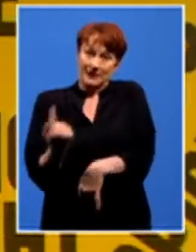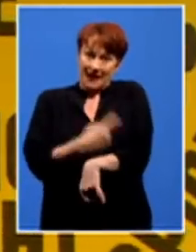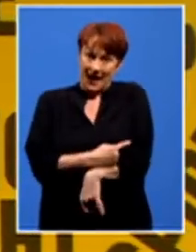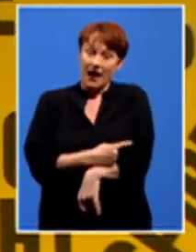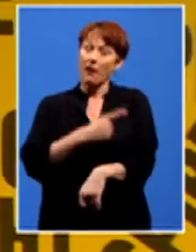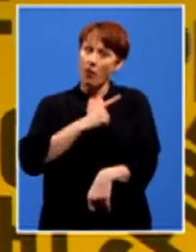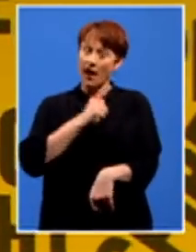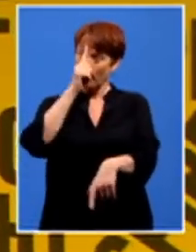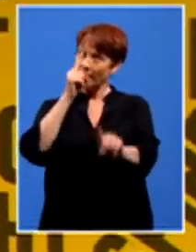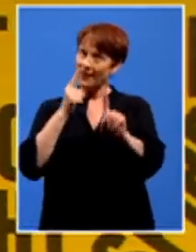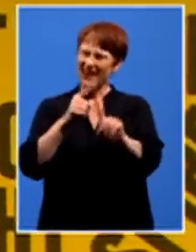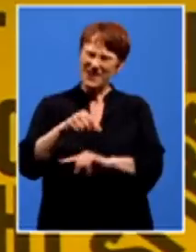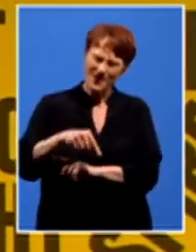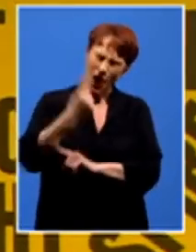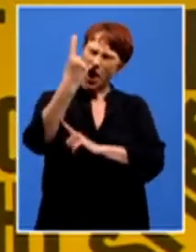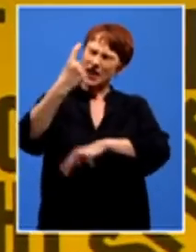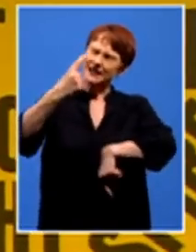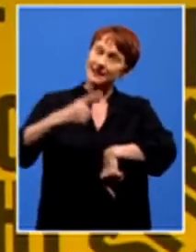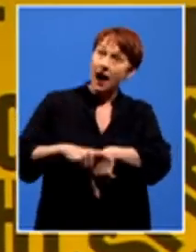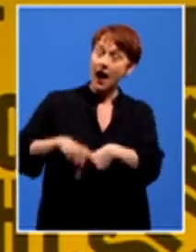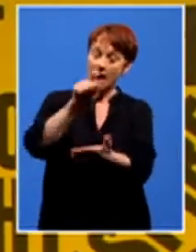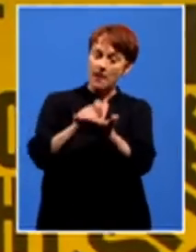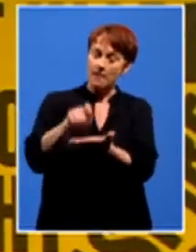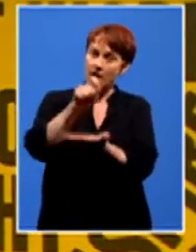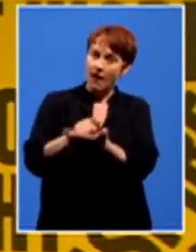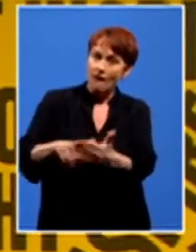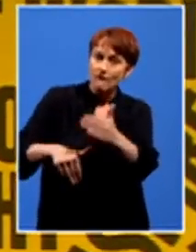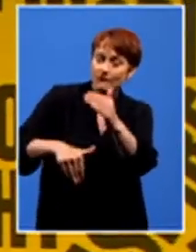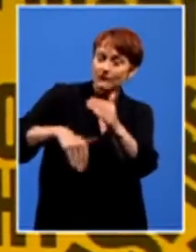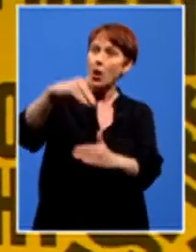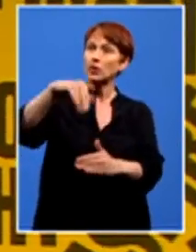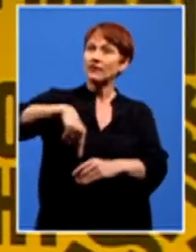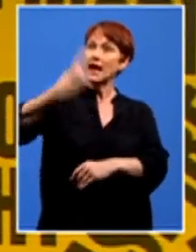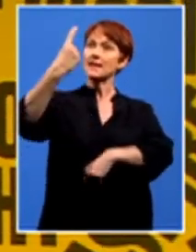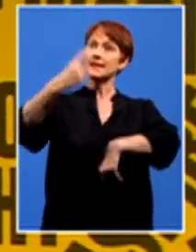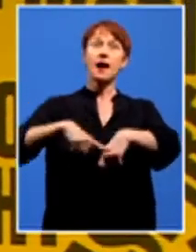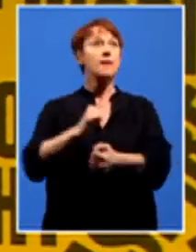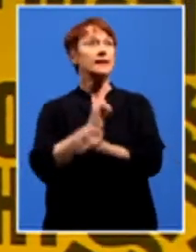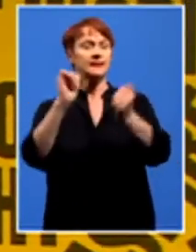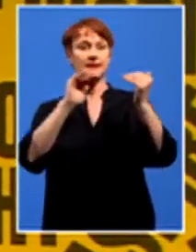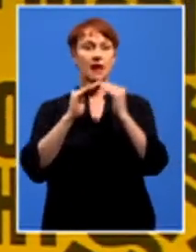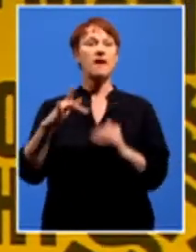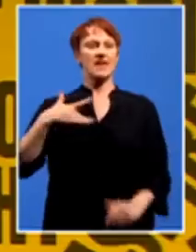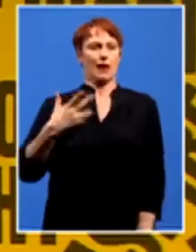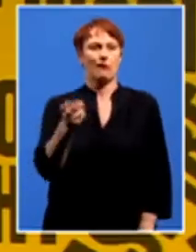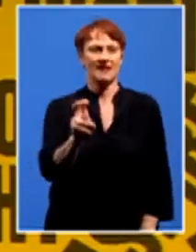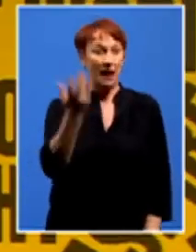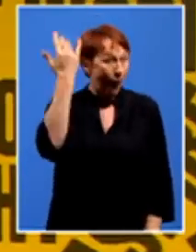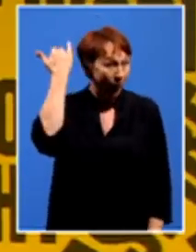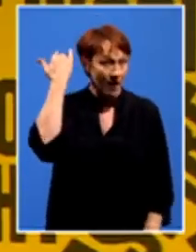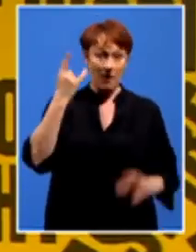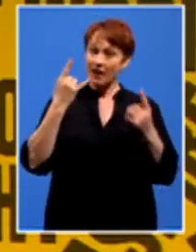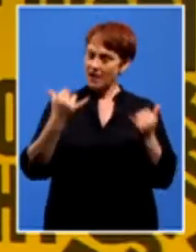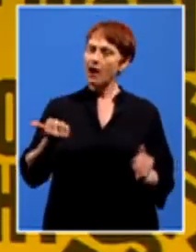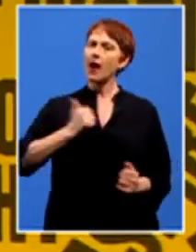first democratic elections. I mean, it was such a momentous time, and thanks to the SABC's archives, we were able to trace